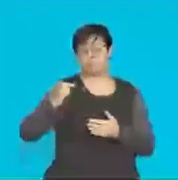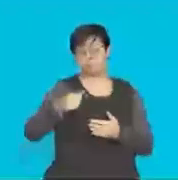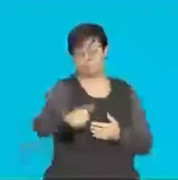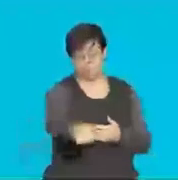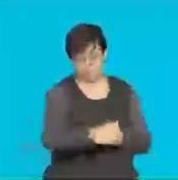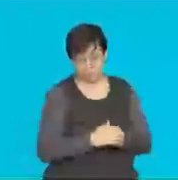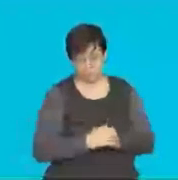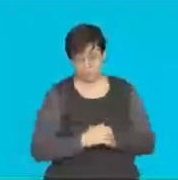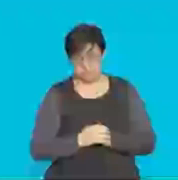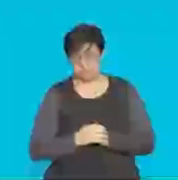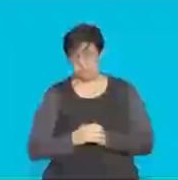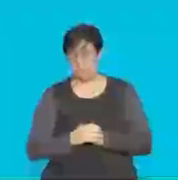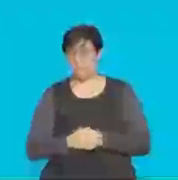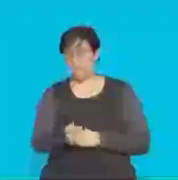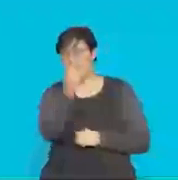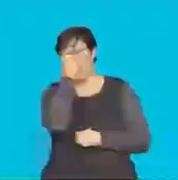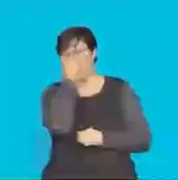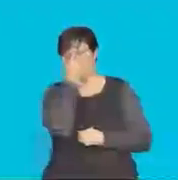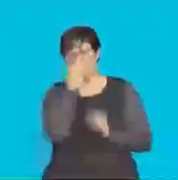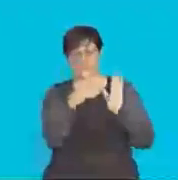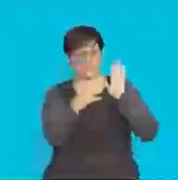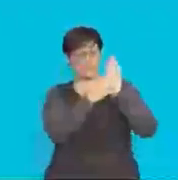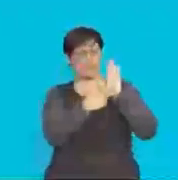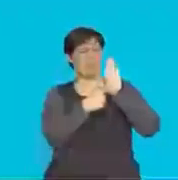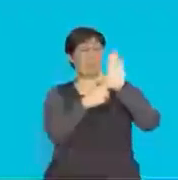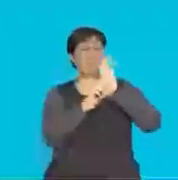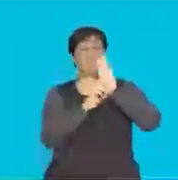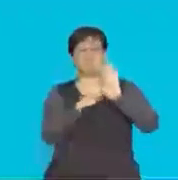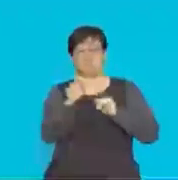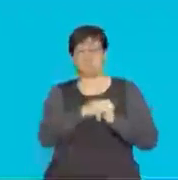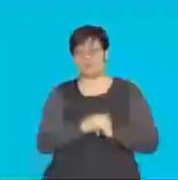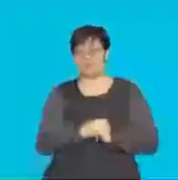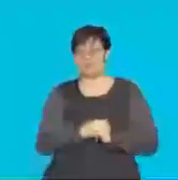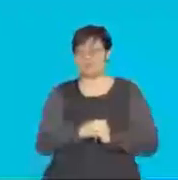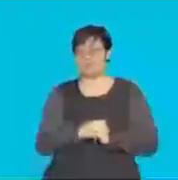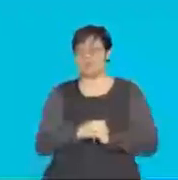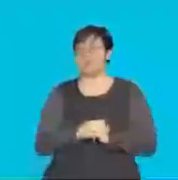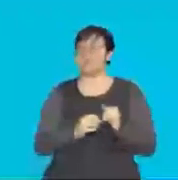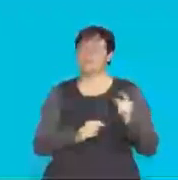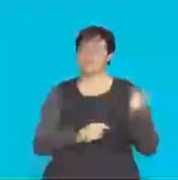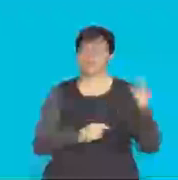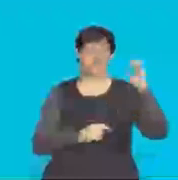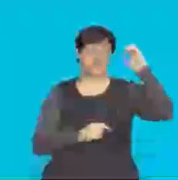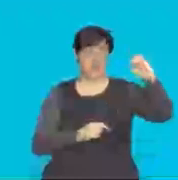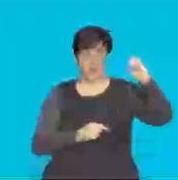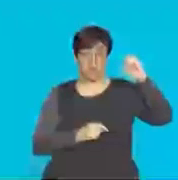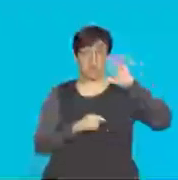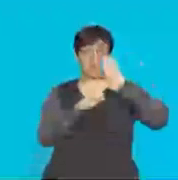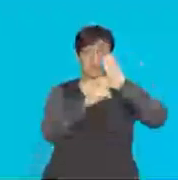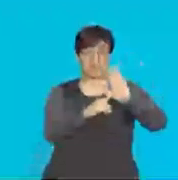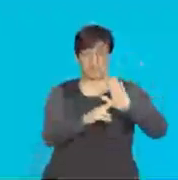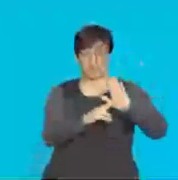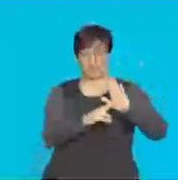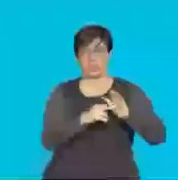generations. It's important that let's understand what these symbols represent. So often we have a key that says that